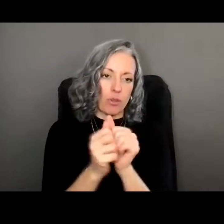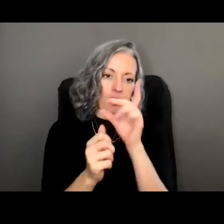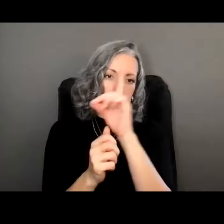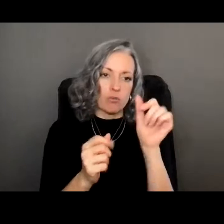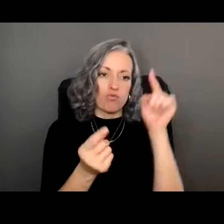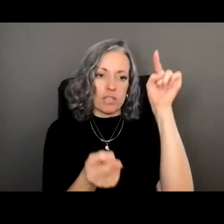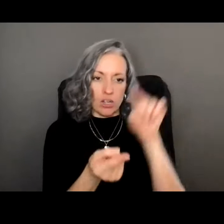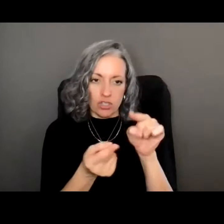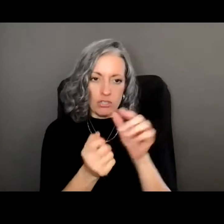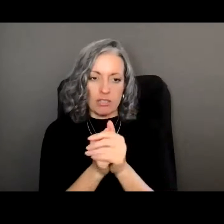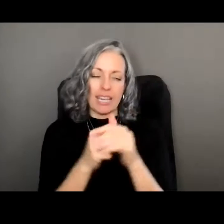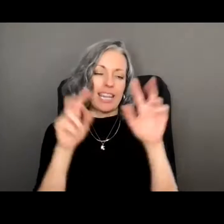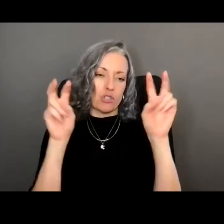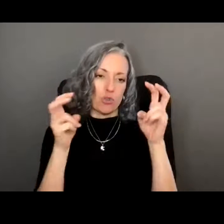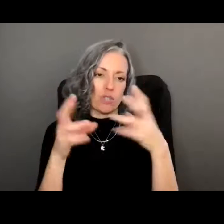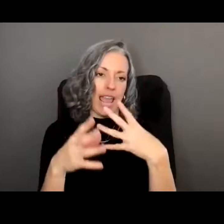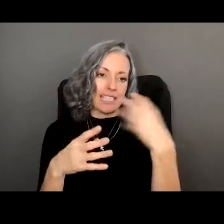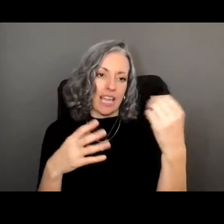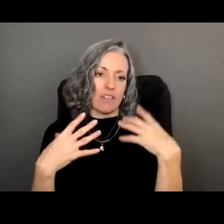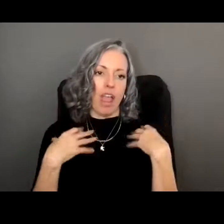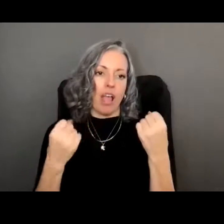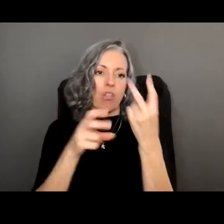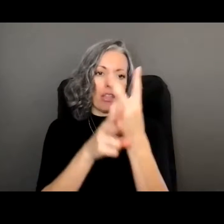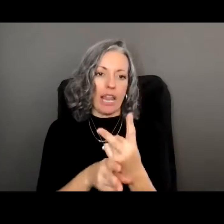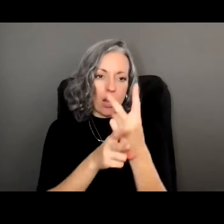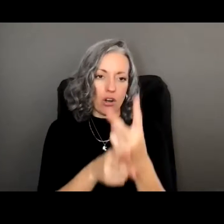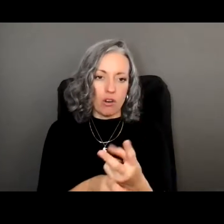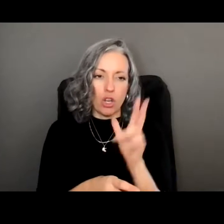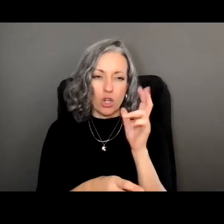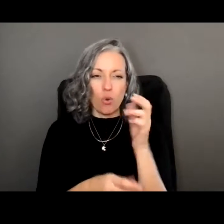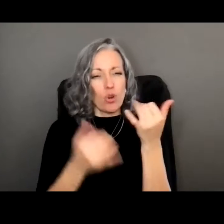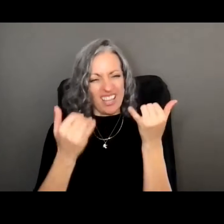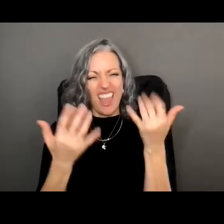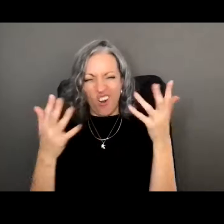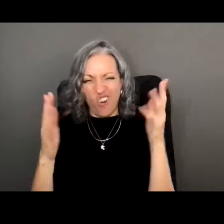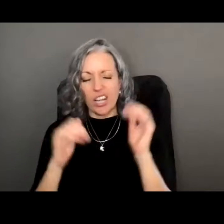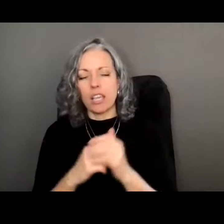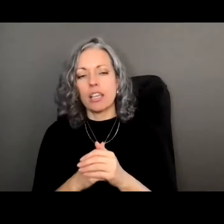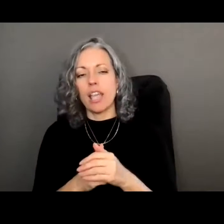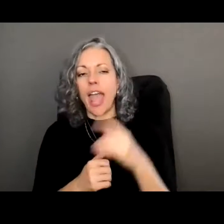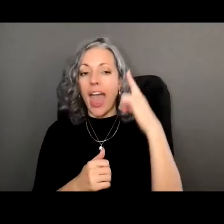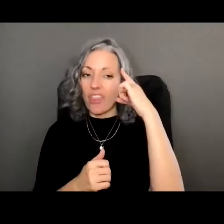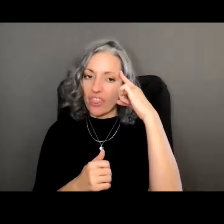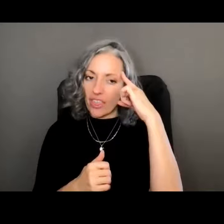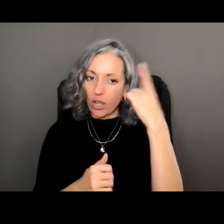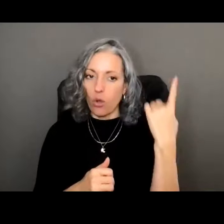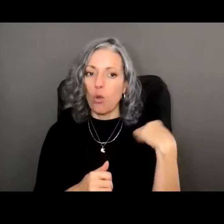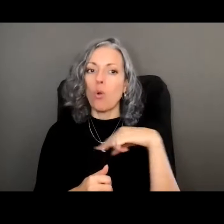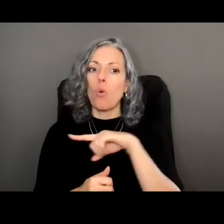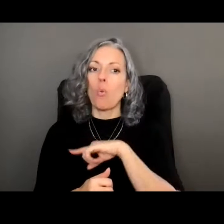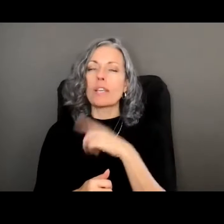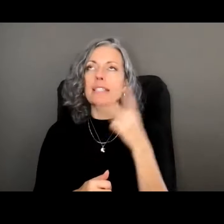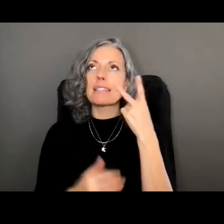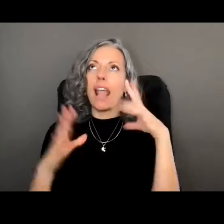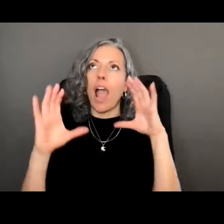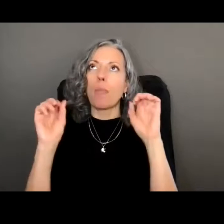reduction issues outside of healthcare. You heard some of these today as well, and I think we see an